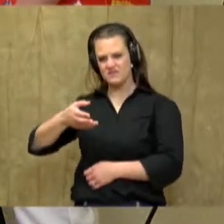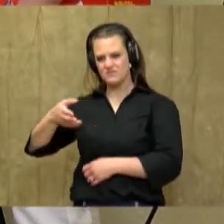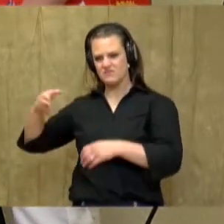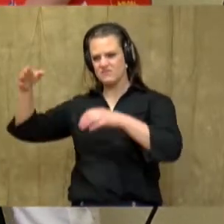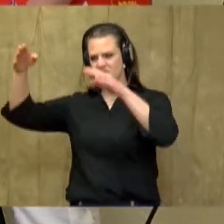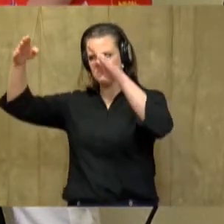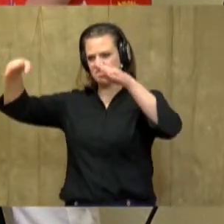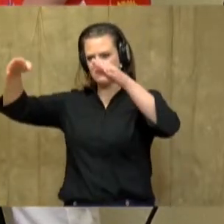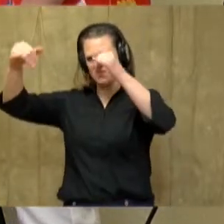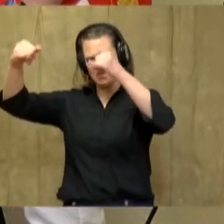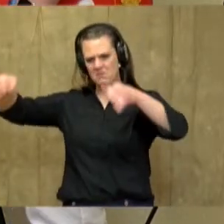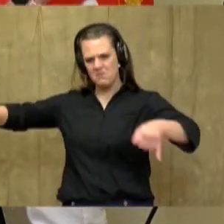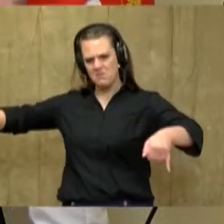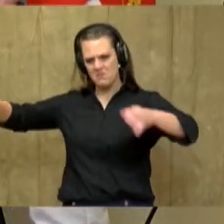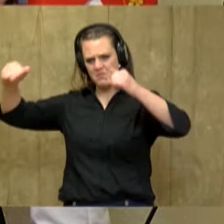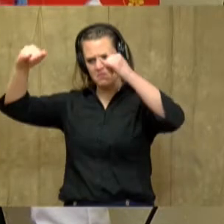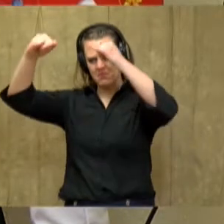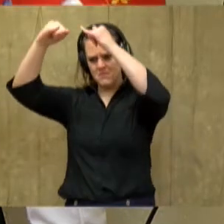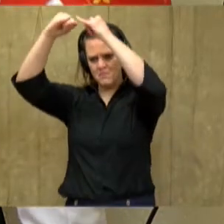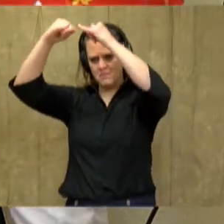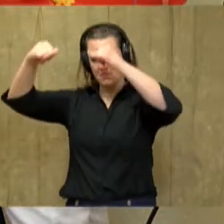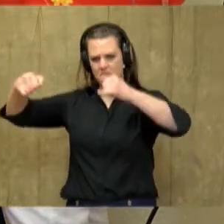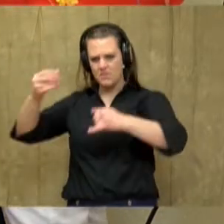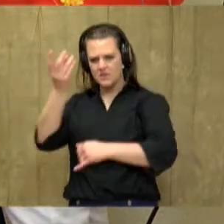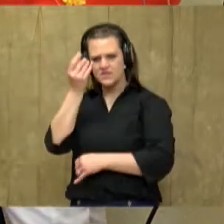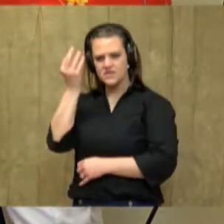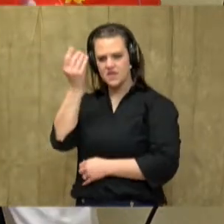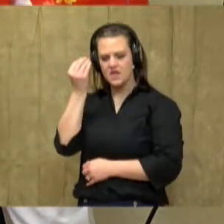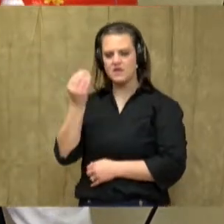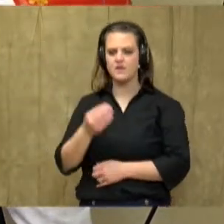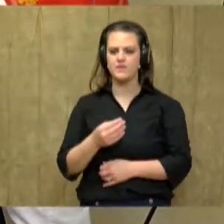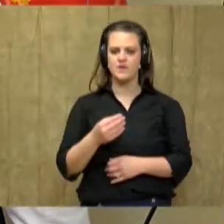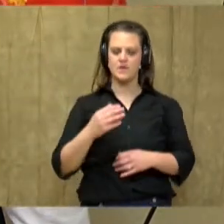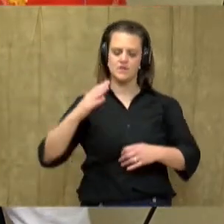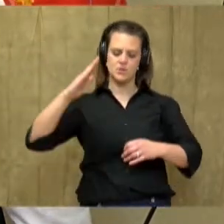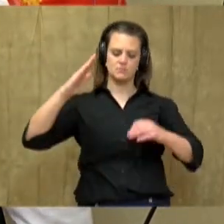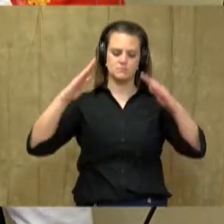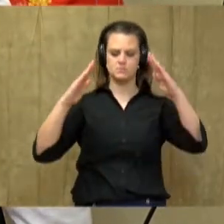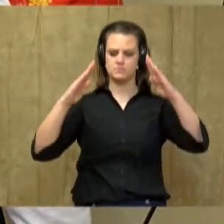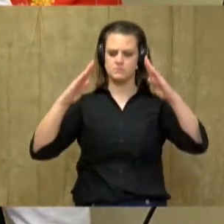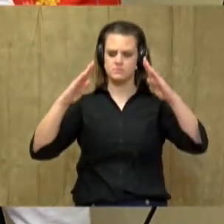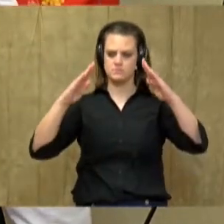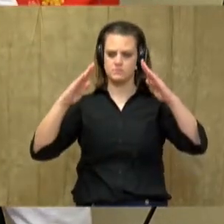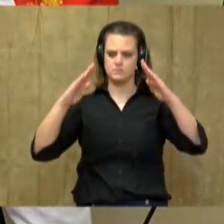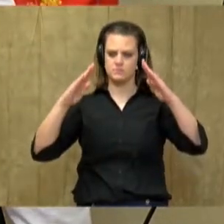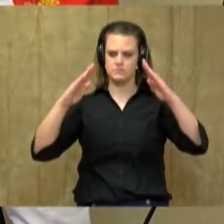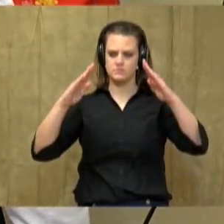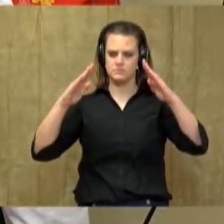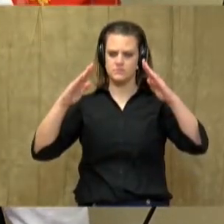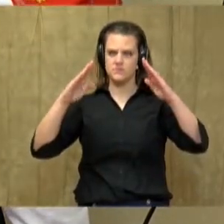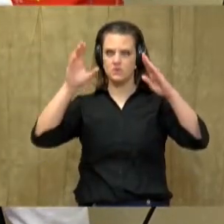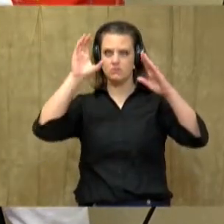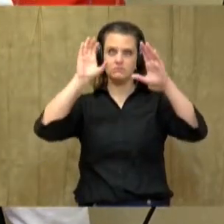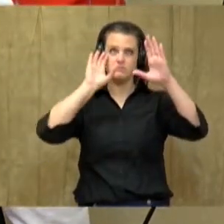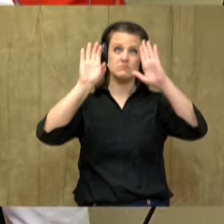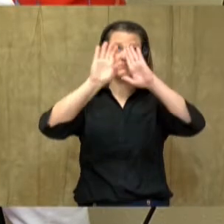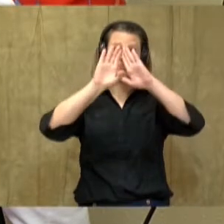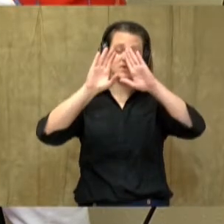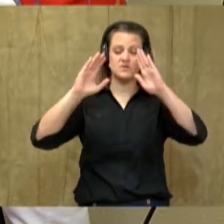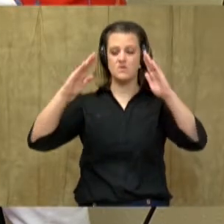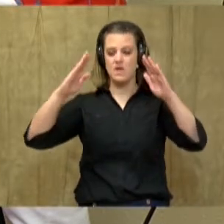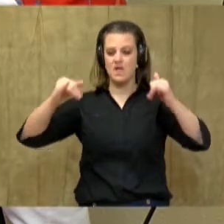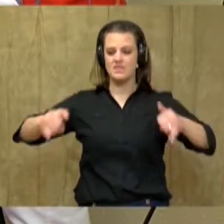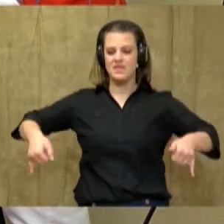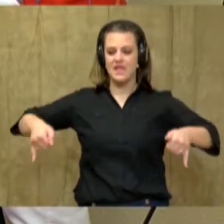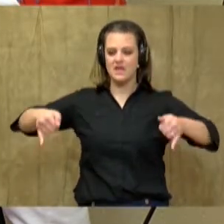parallel to this side? Well, let's think about it. They're kind of crooked, so let's picture those